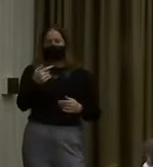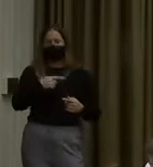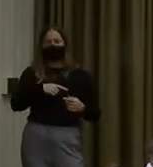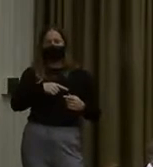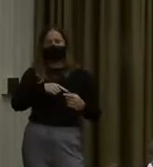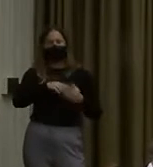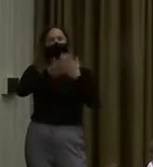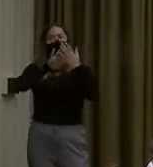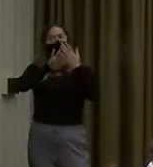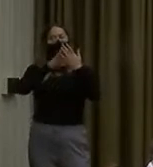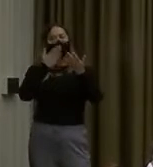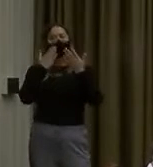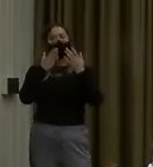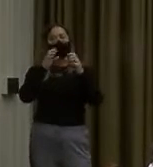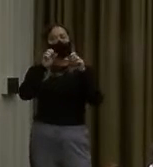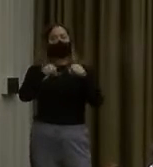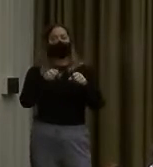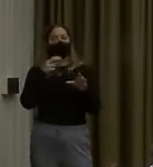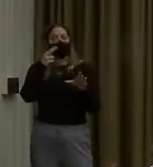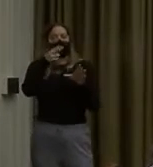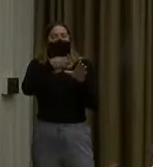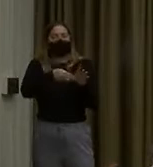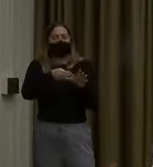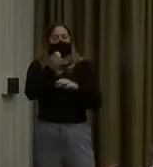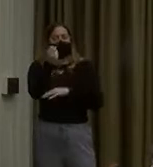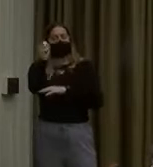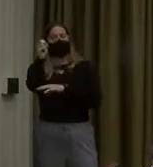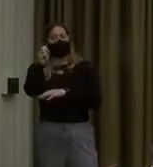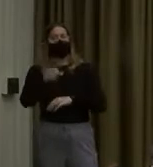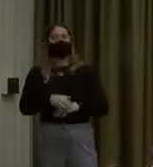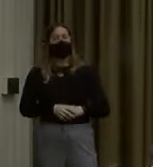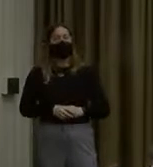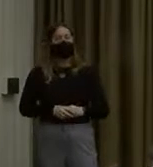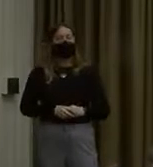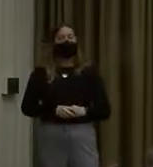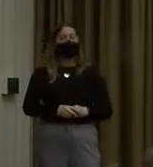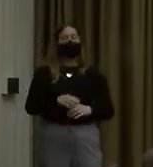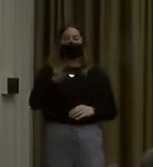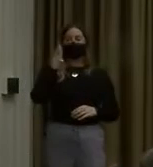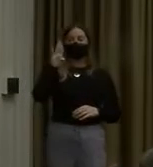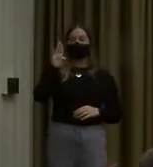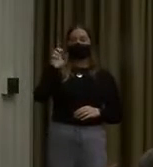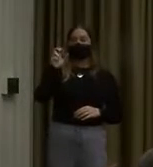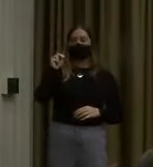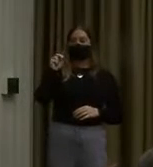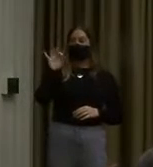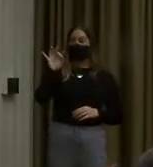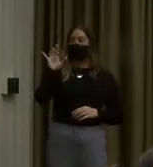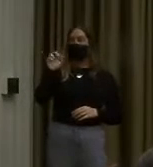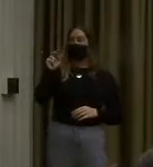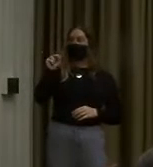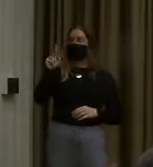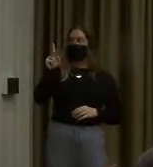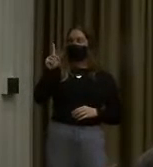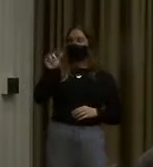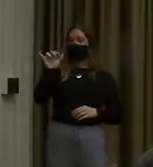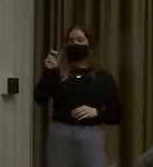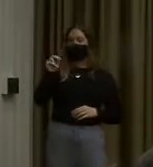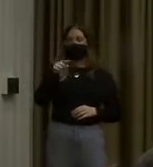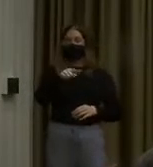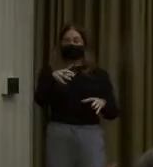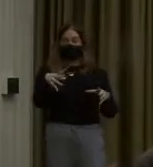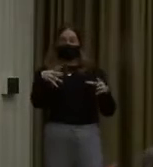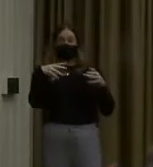lend his name to this cause? And although Benjamin Franklin had been a lifelong slave